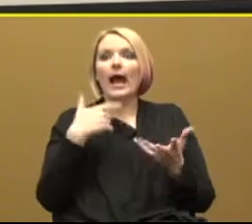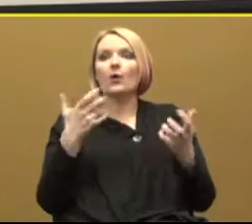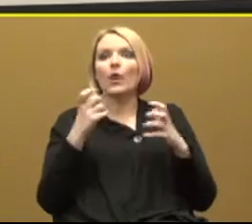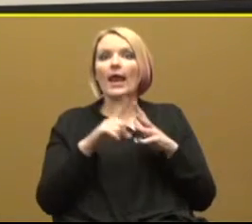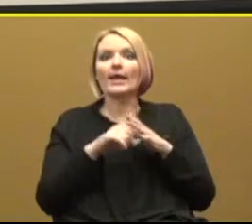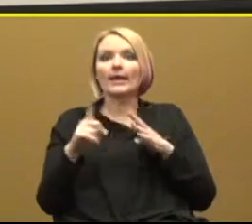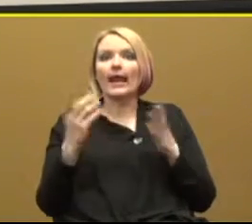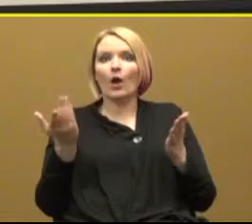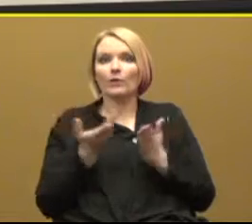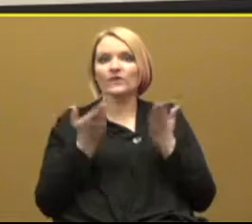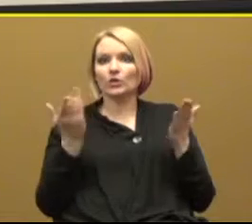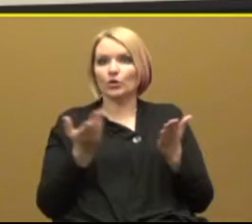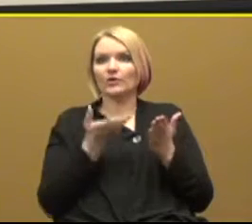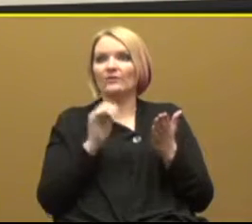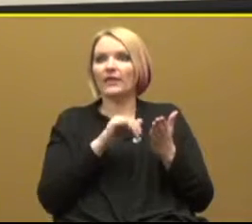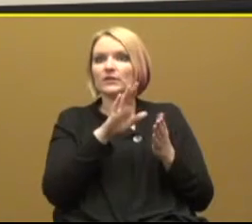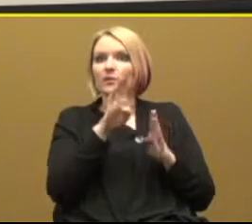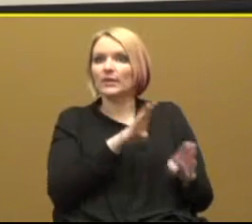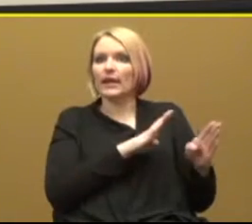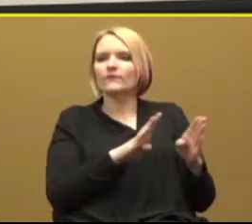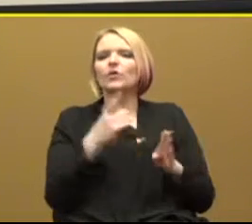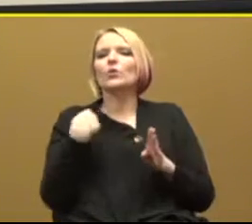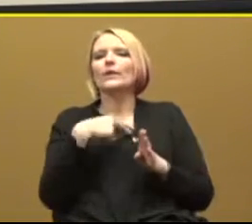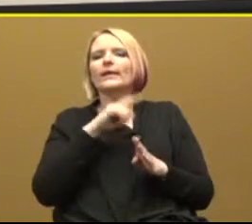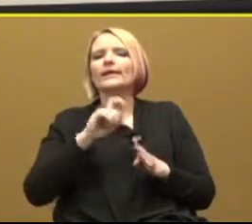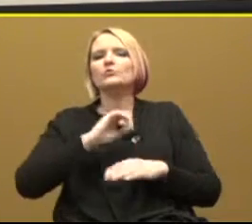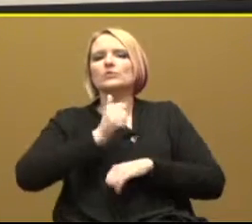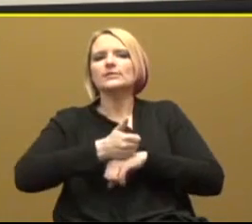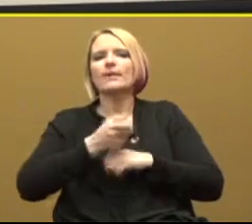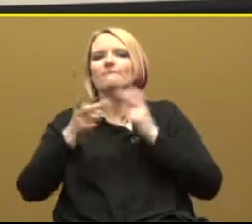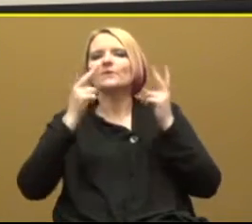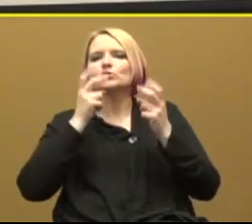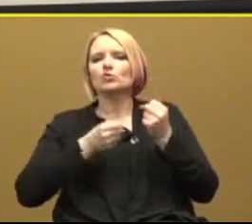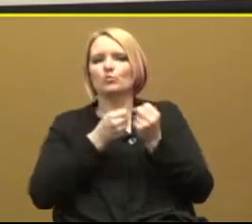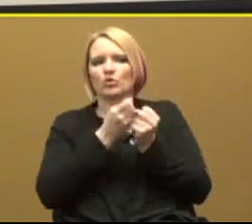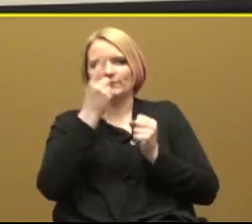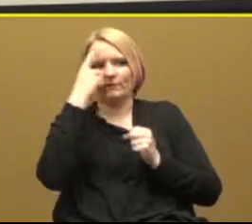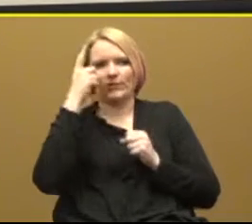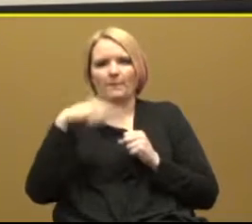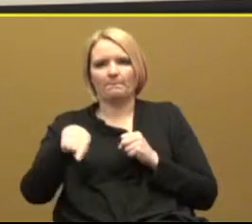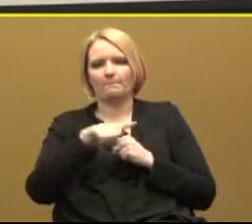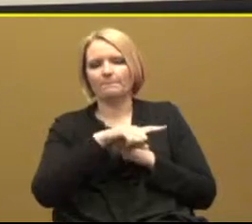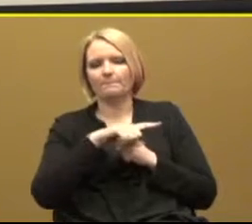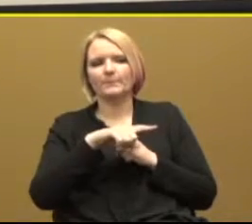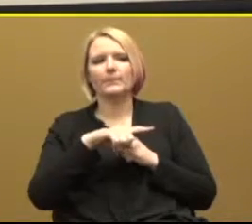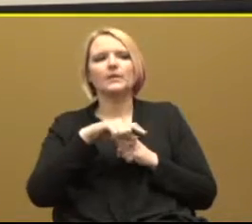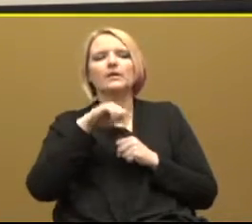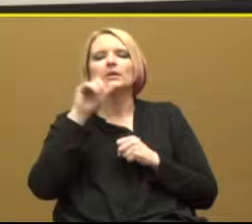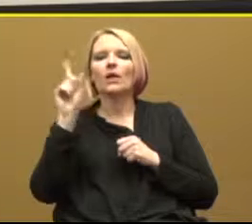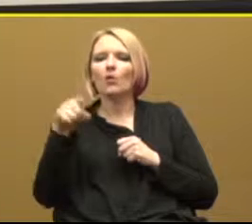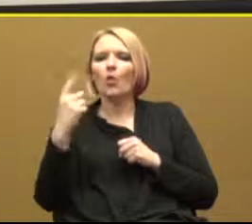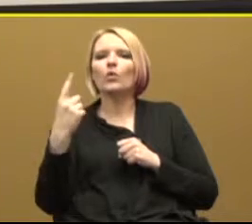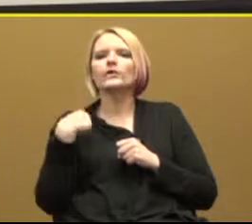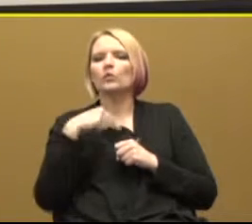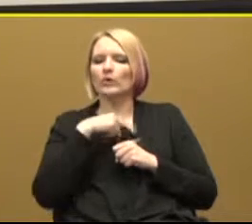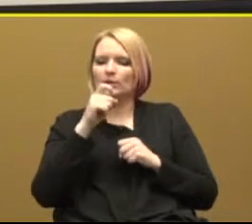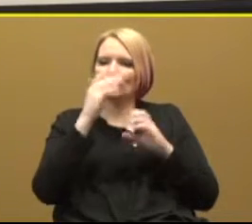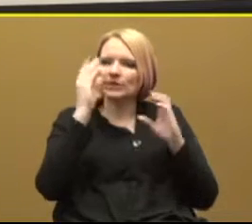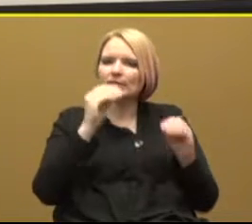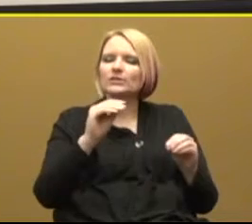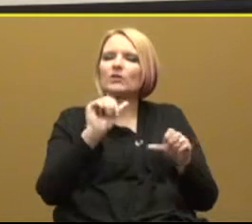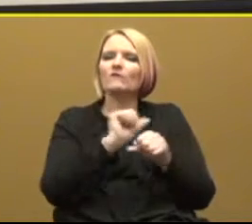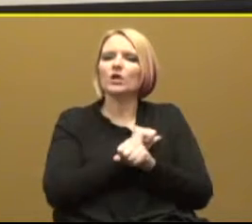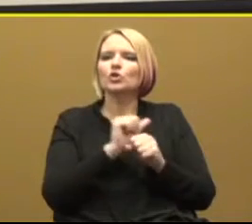heck out of Dodge, then we need to put some visuals and visual supports in place for them. Not only do we need to teach them